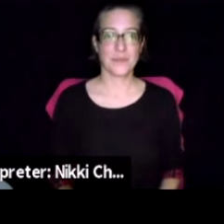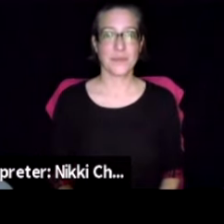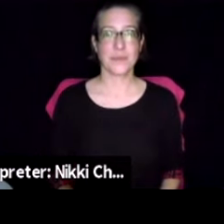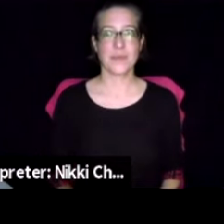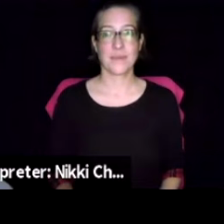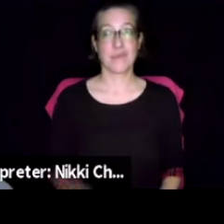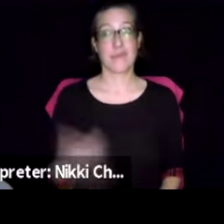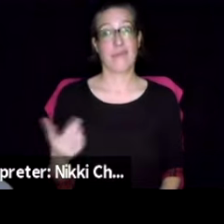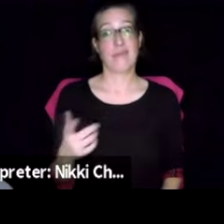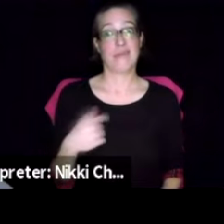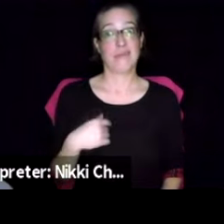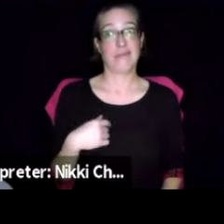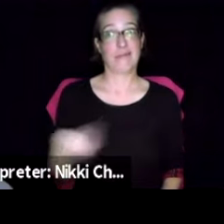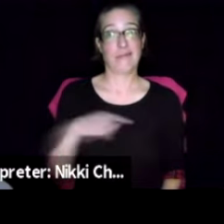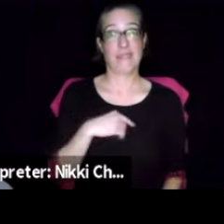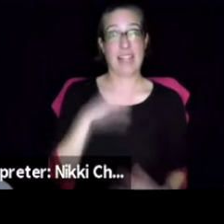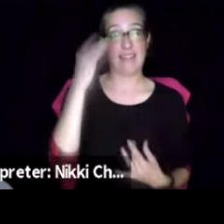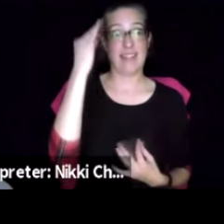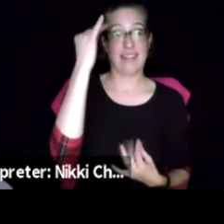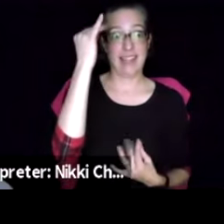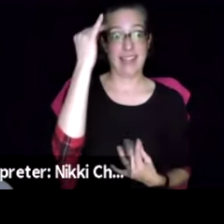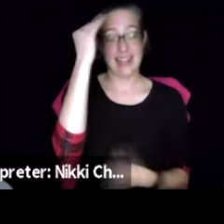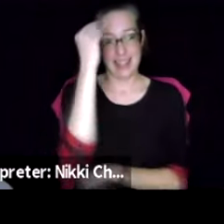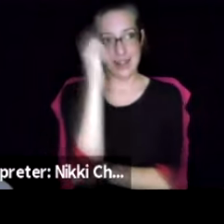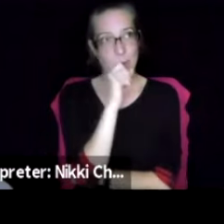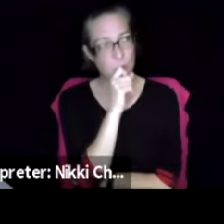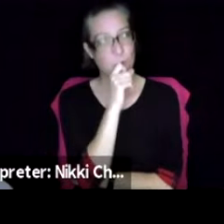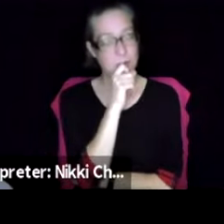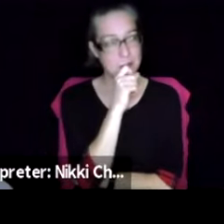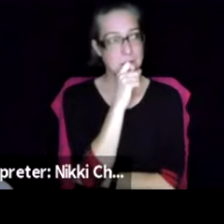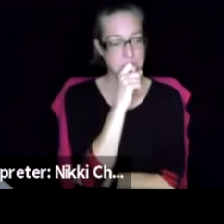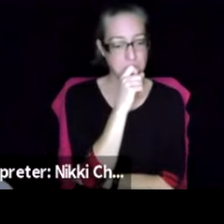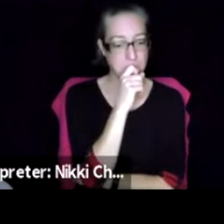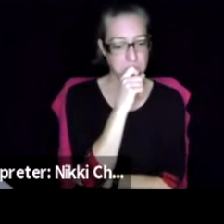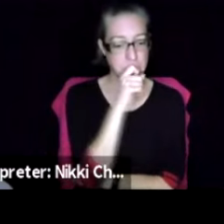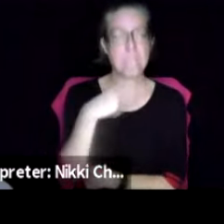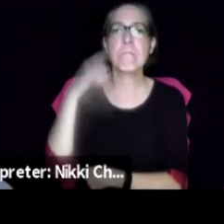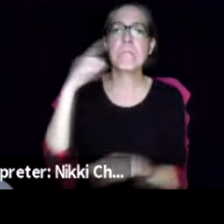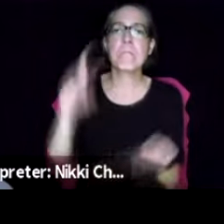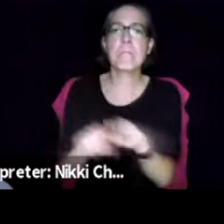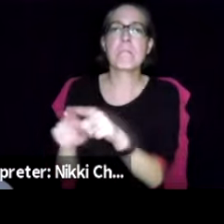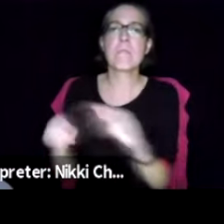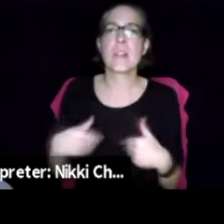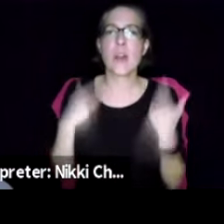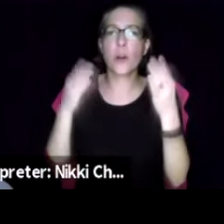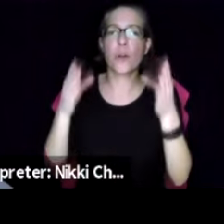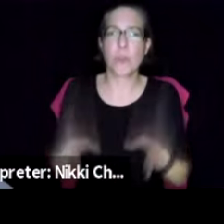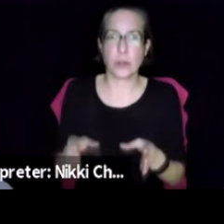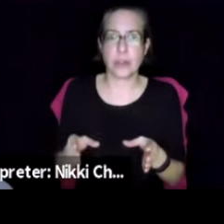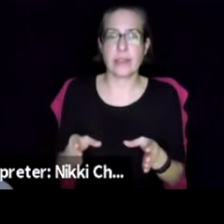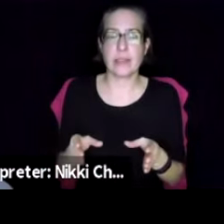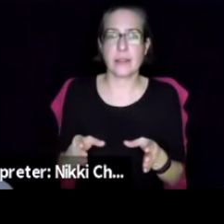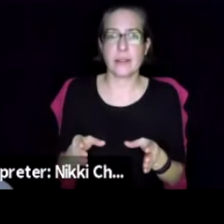Got me really thinking on that one, Shaylin. I think as a young person,